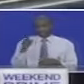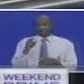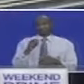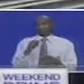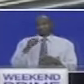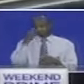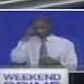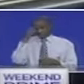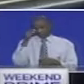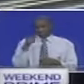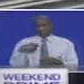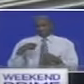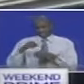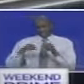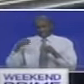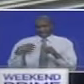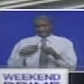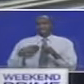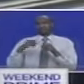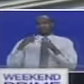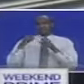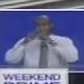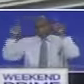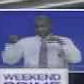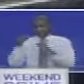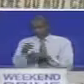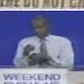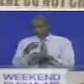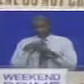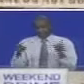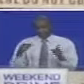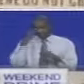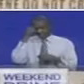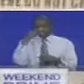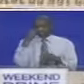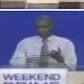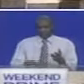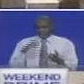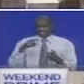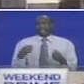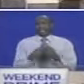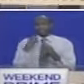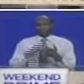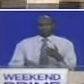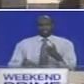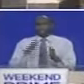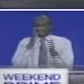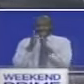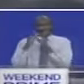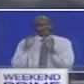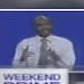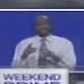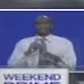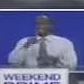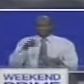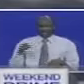was scratched by an advertising billboard. However, Wetangula insists that the incident was not stage managed and demands